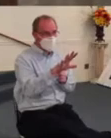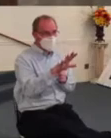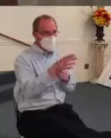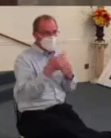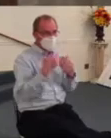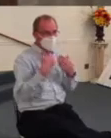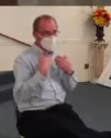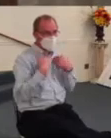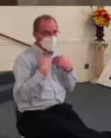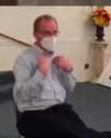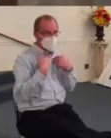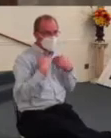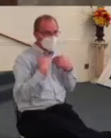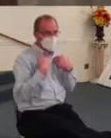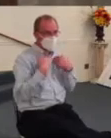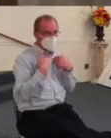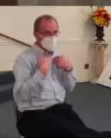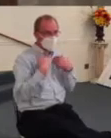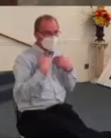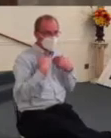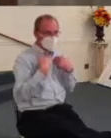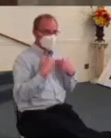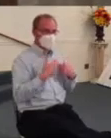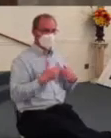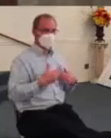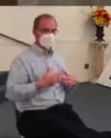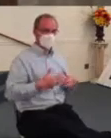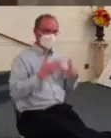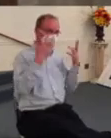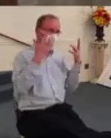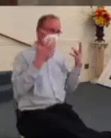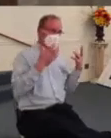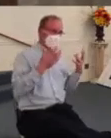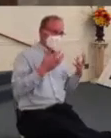indignation, the statement, "This is a waste,"